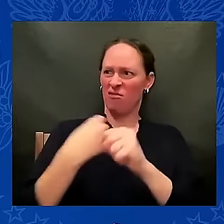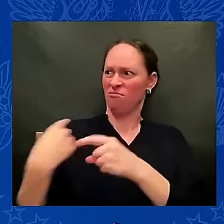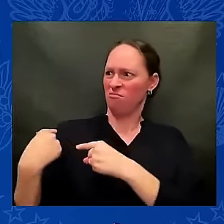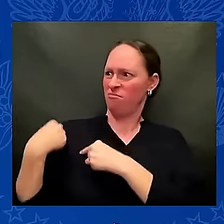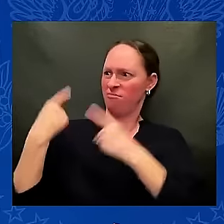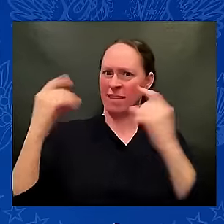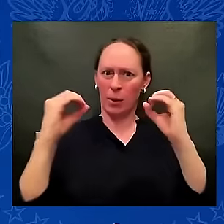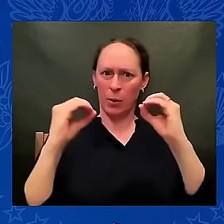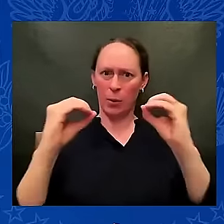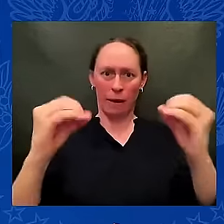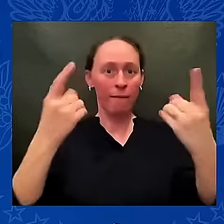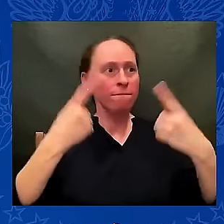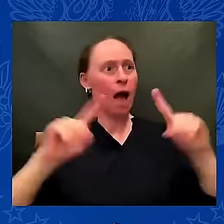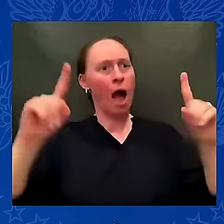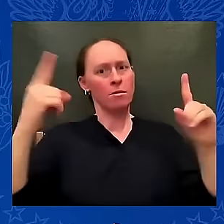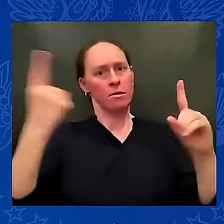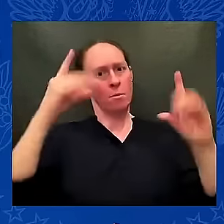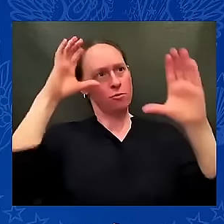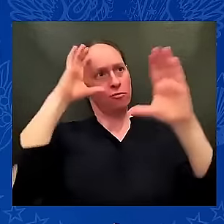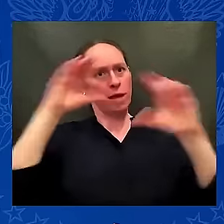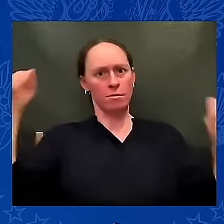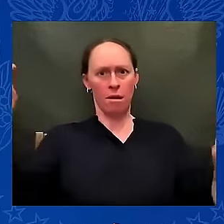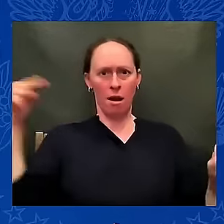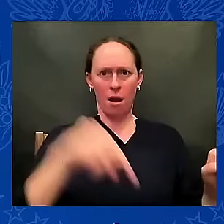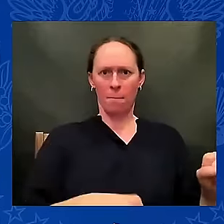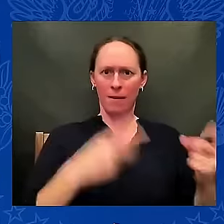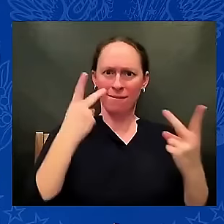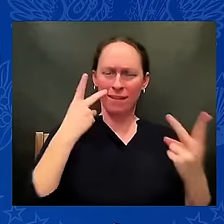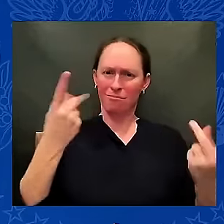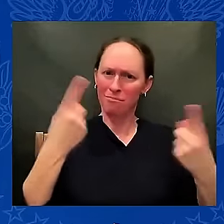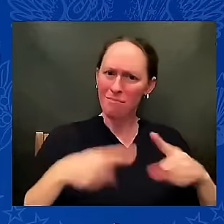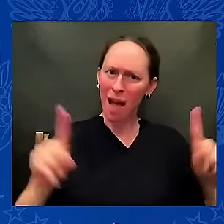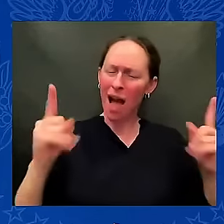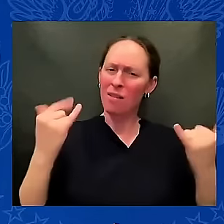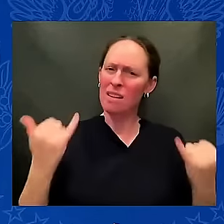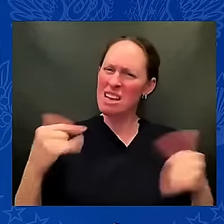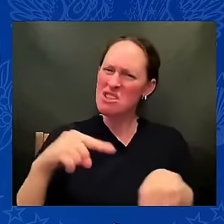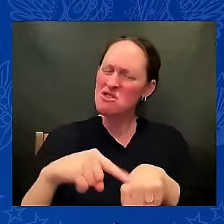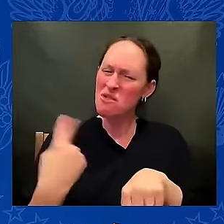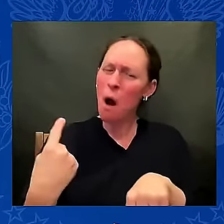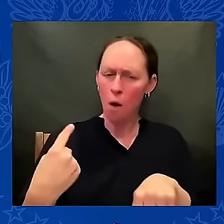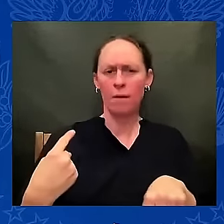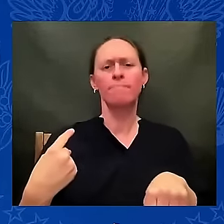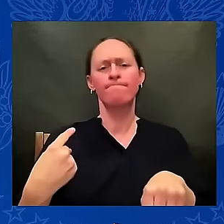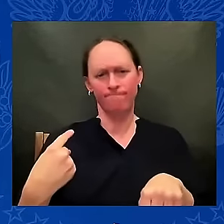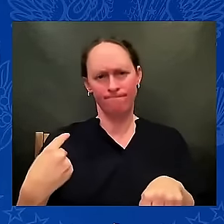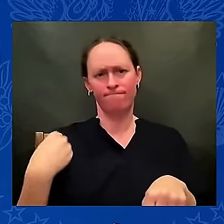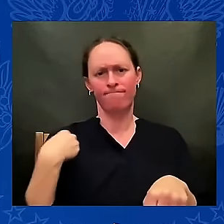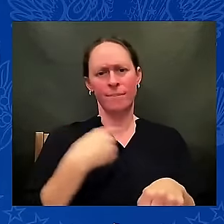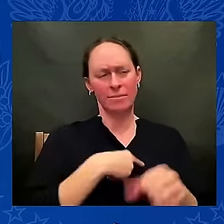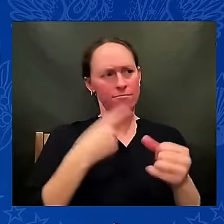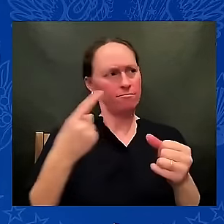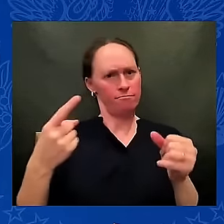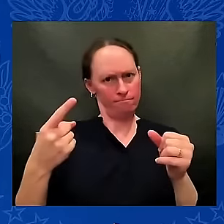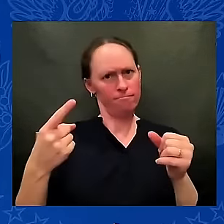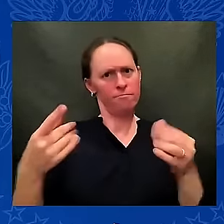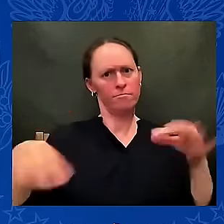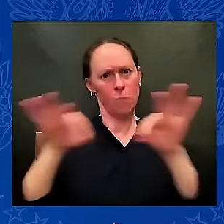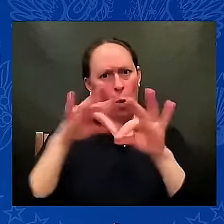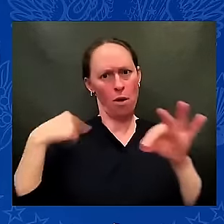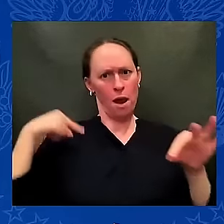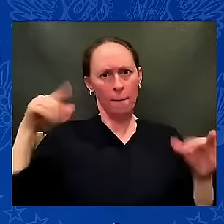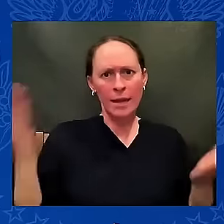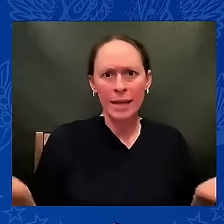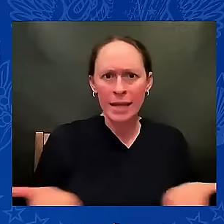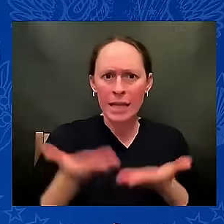be first president to visit Indian country, but more importantly, to right a wrong, to